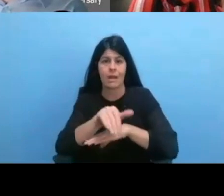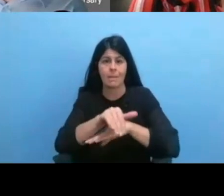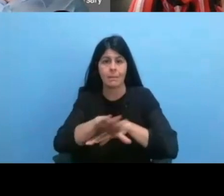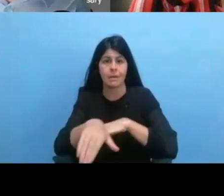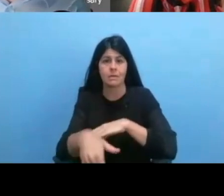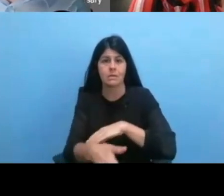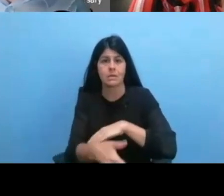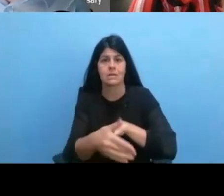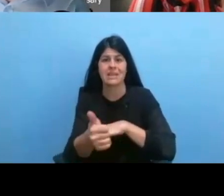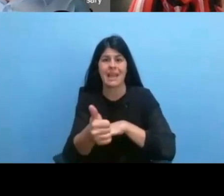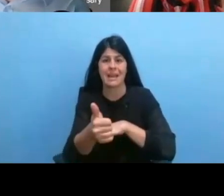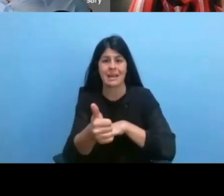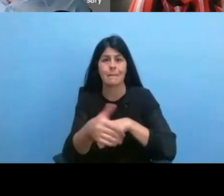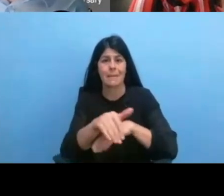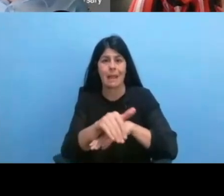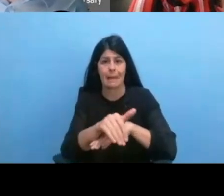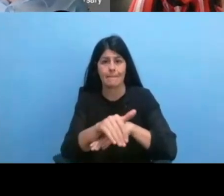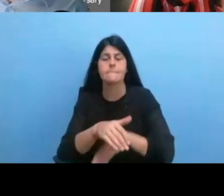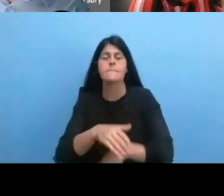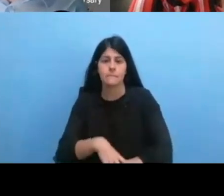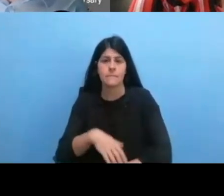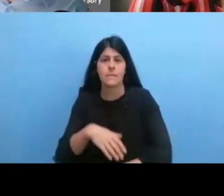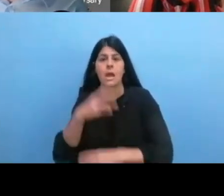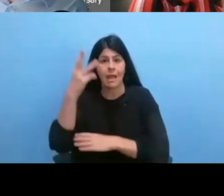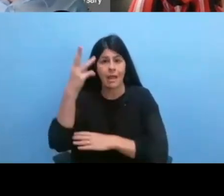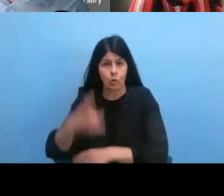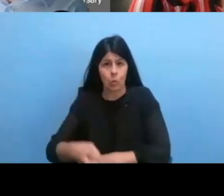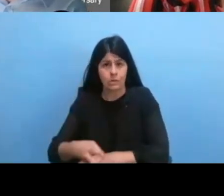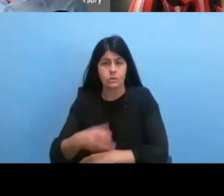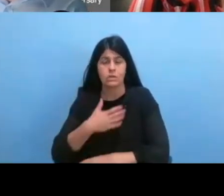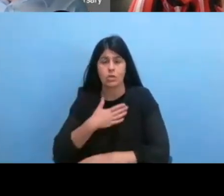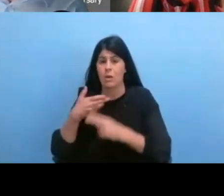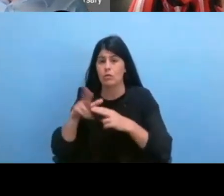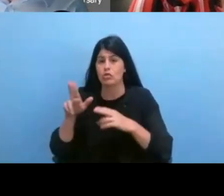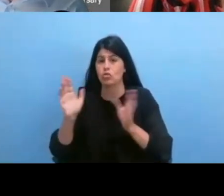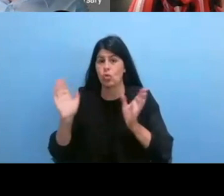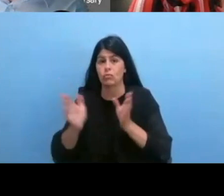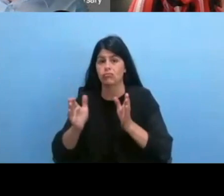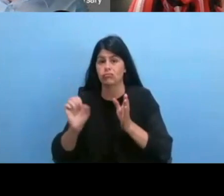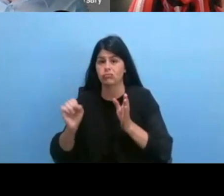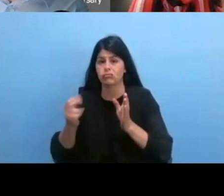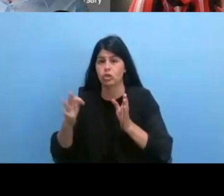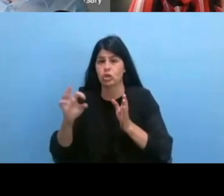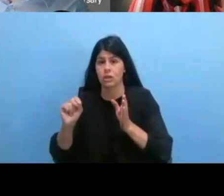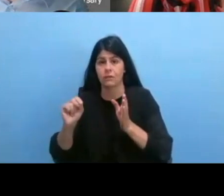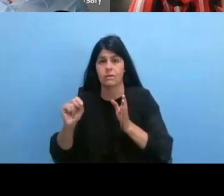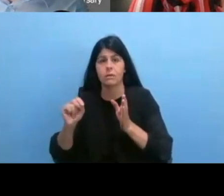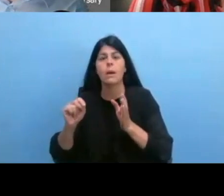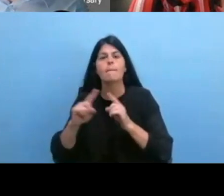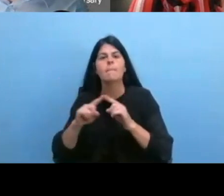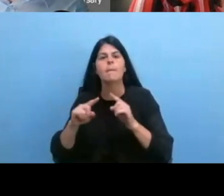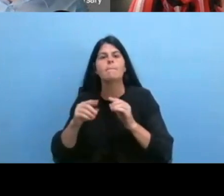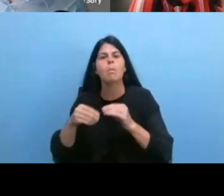every Wednesday. And so mine would be, shorter shifts at more frequent intervals to sort